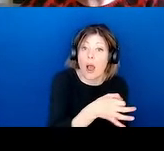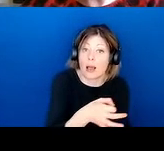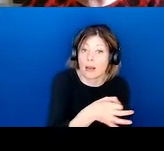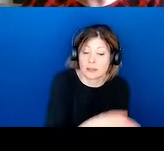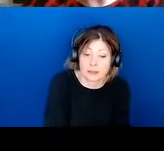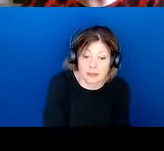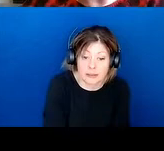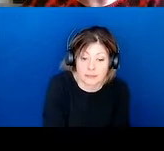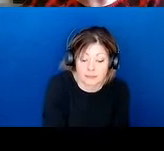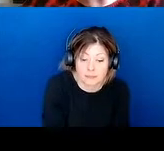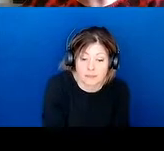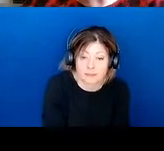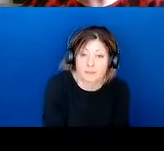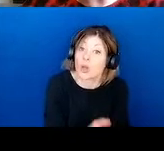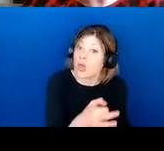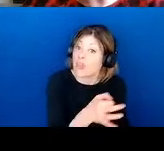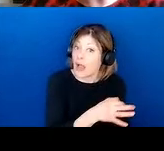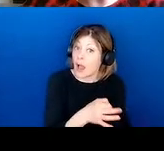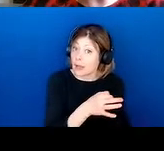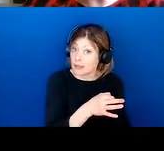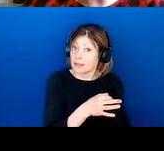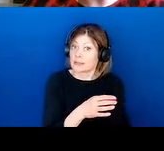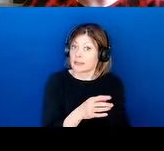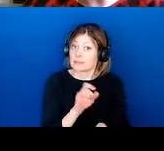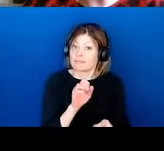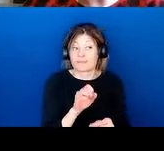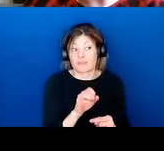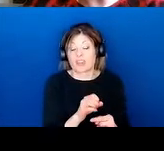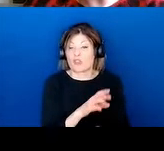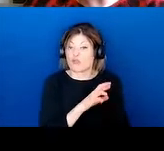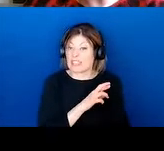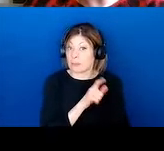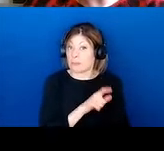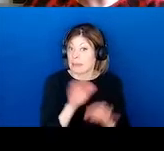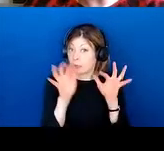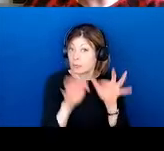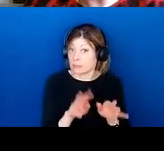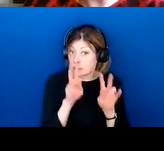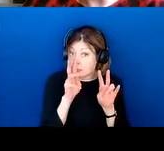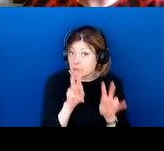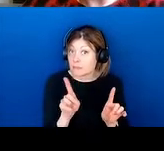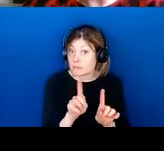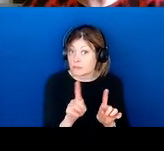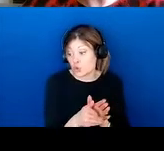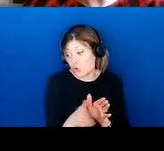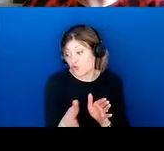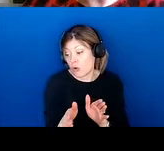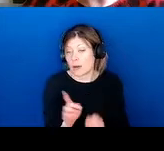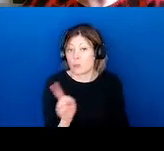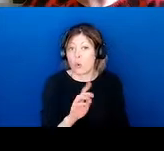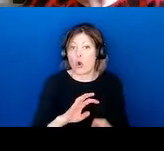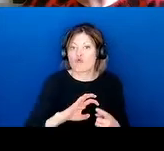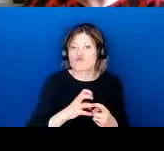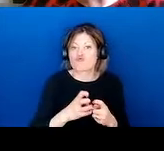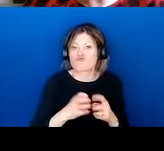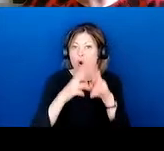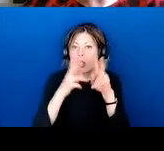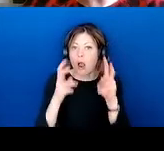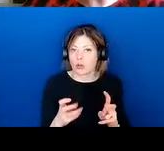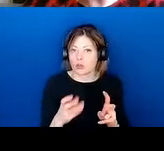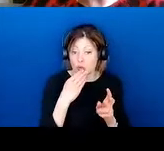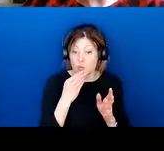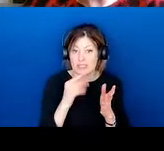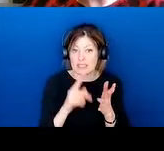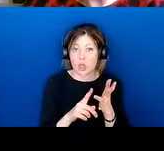The main feature of the island is to the right of this picture, the Rock Arch. It's made from oolitic